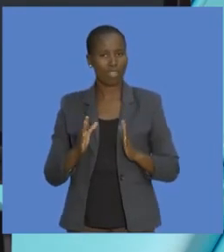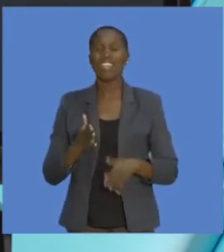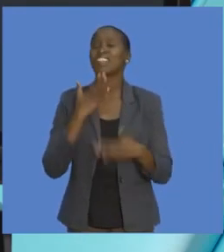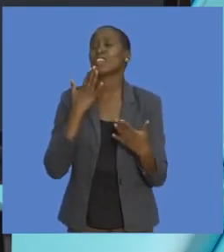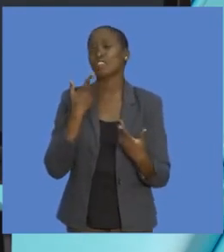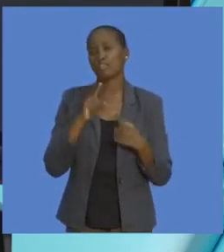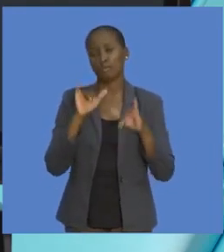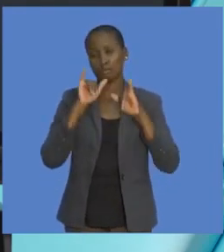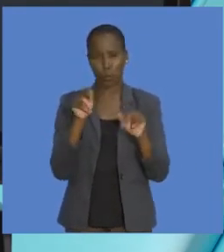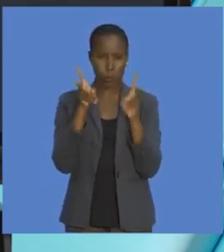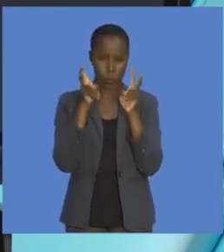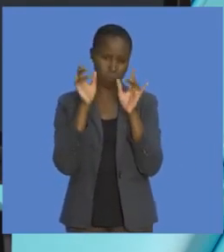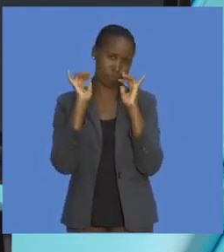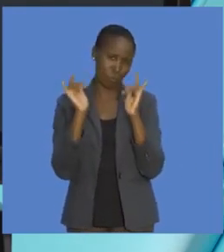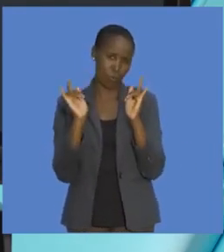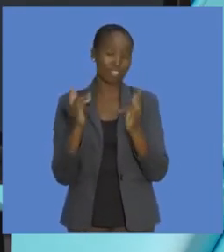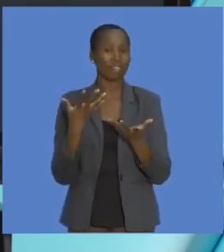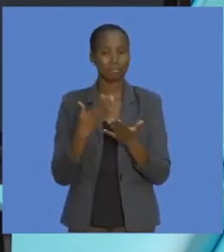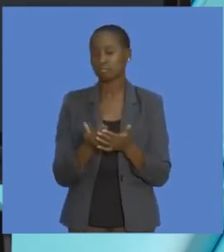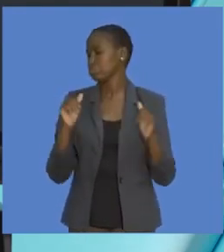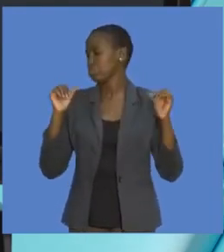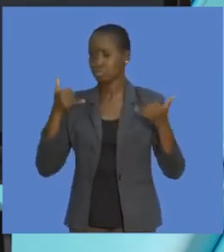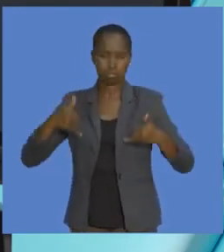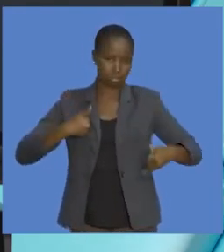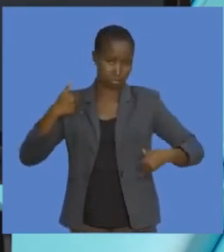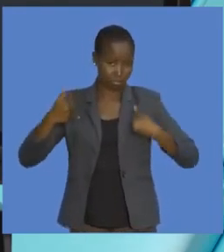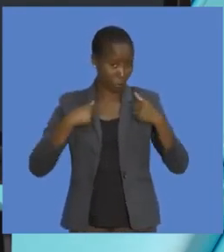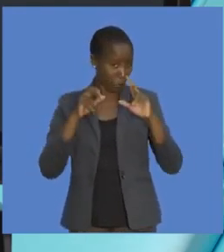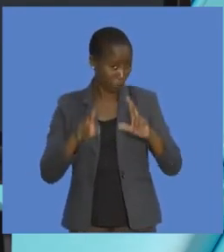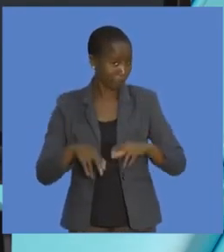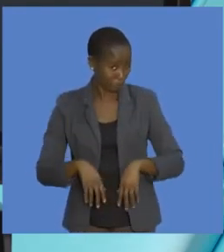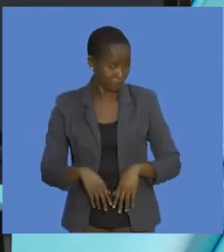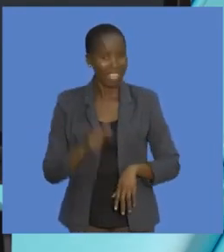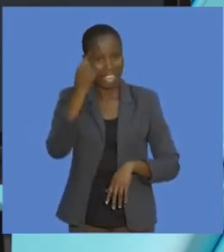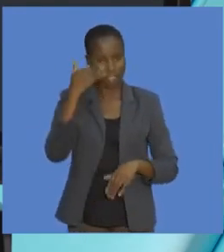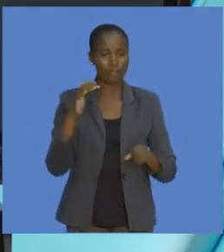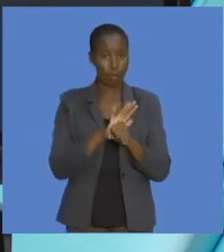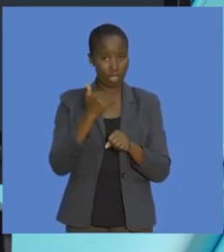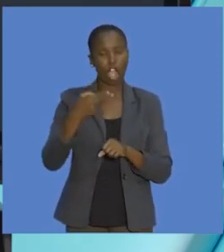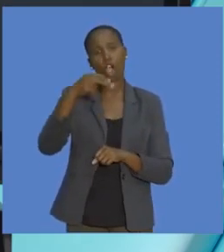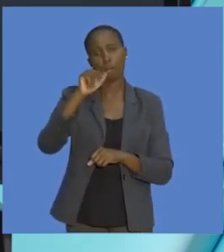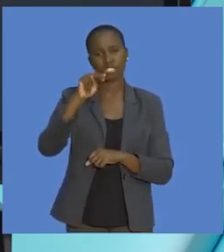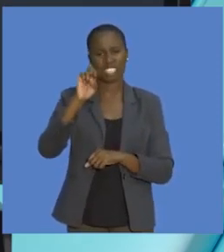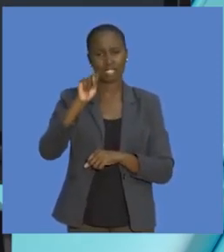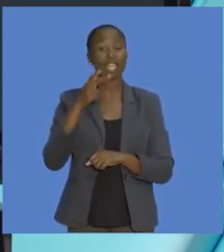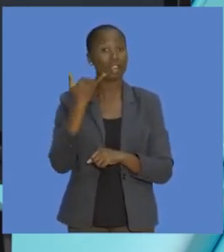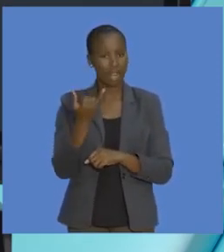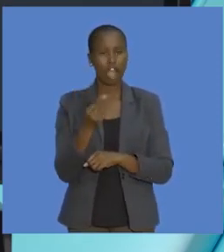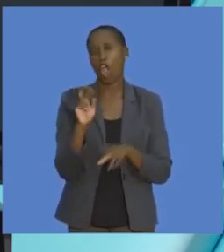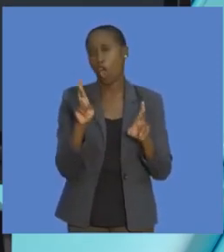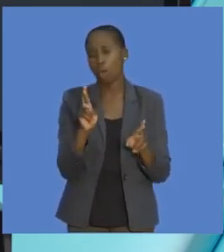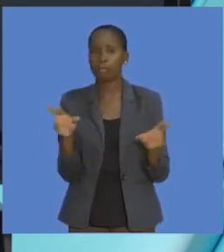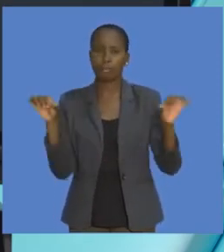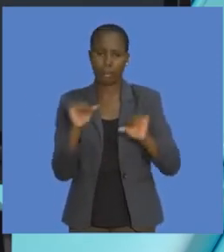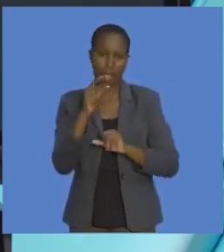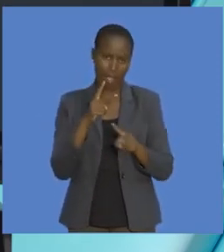good session. I hope that you guys have enjoyed understanding homeostasis and coordination. I look forward to seeing you in our next session where we look